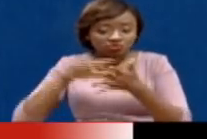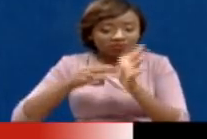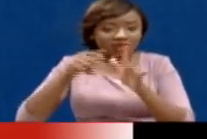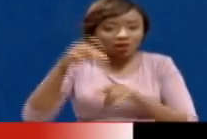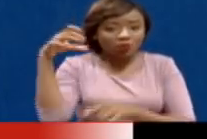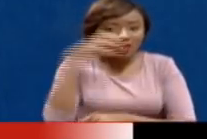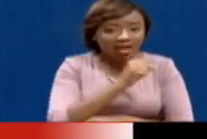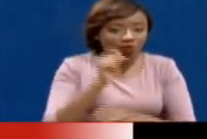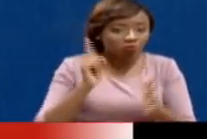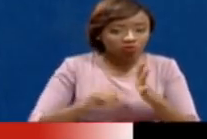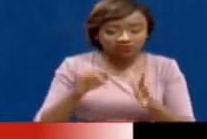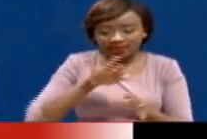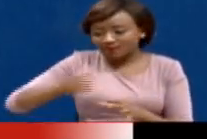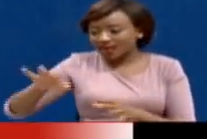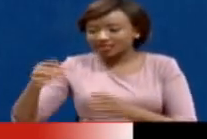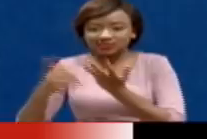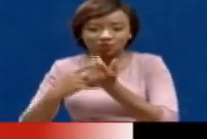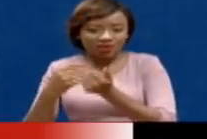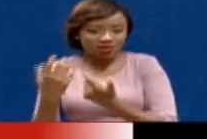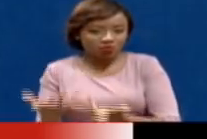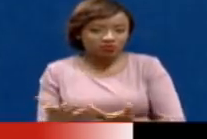And how many do we have?